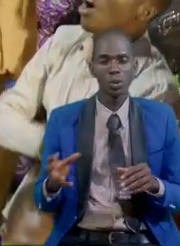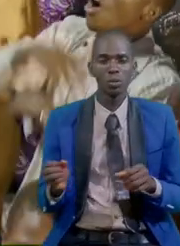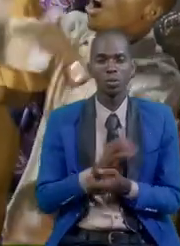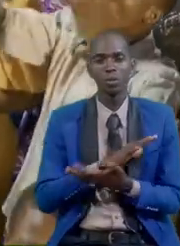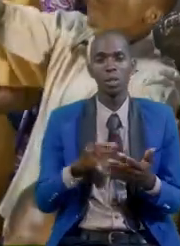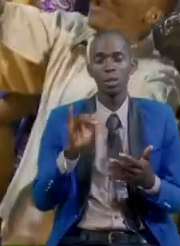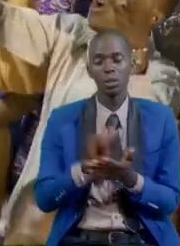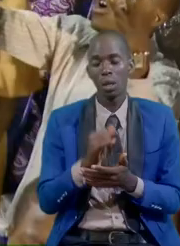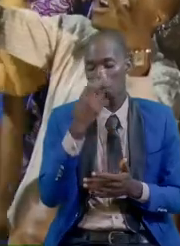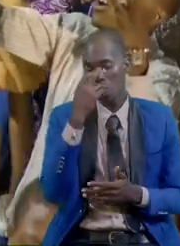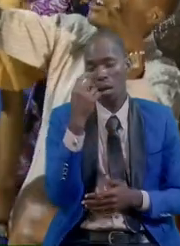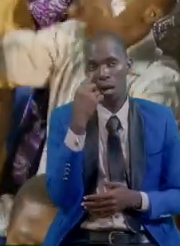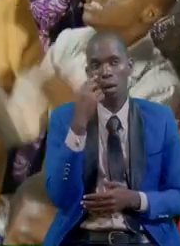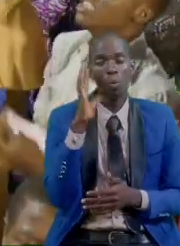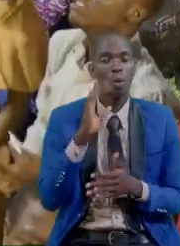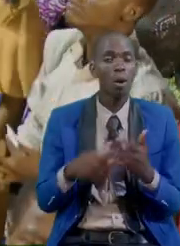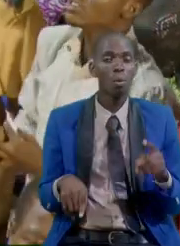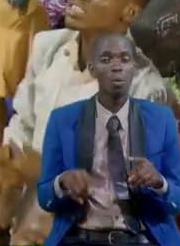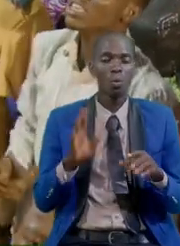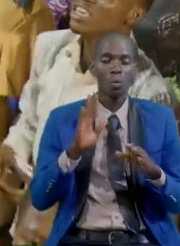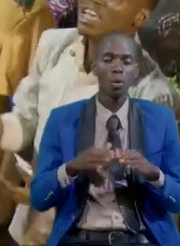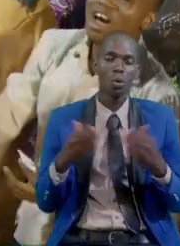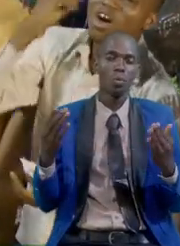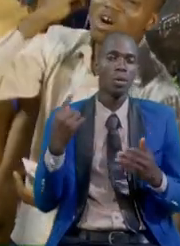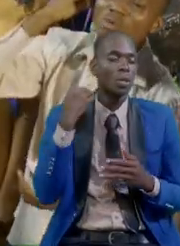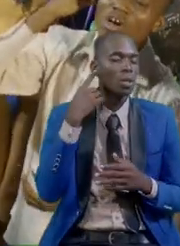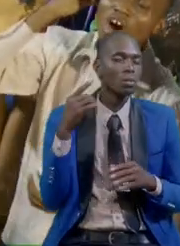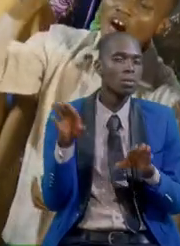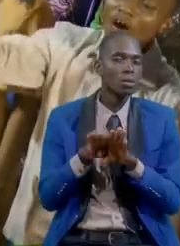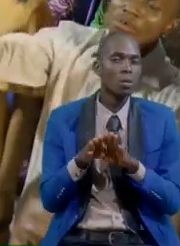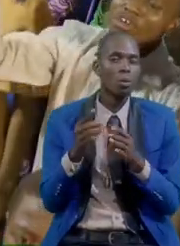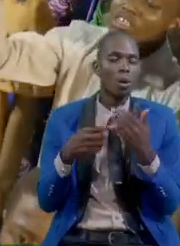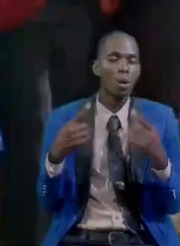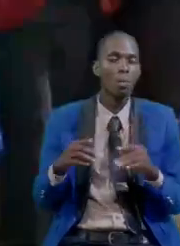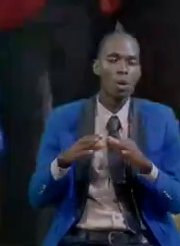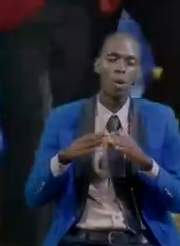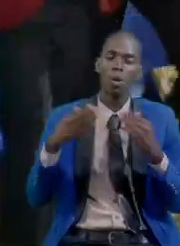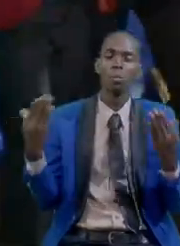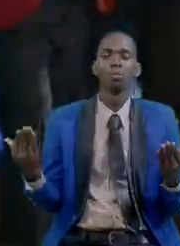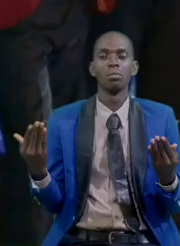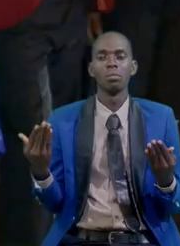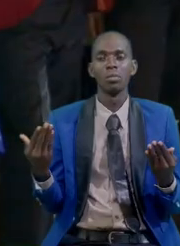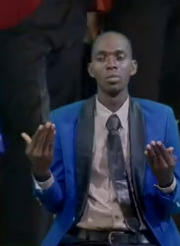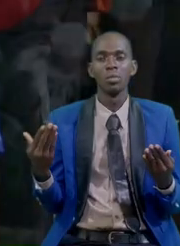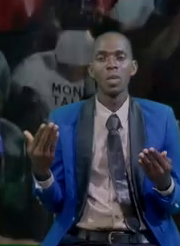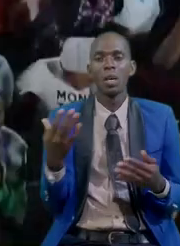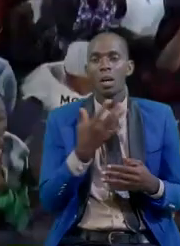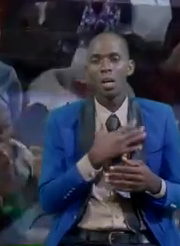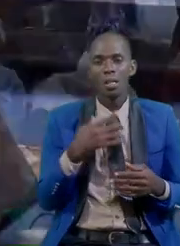tonight? Open. Deaf ears, what happens tonight? Open. And the